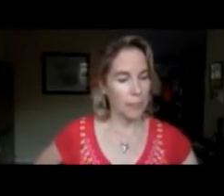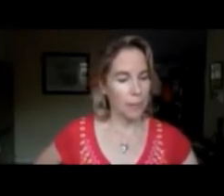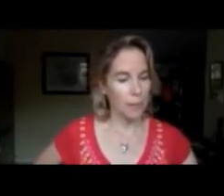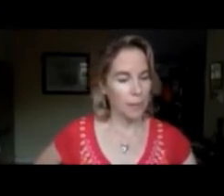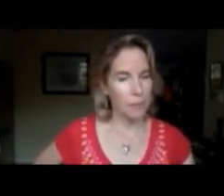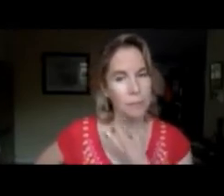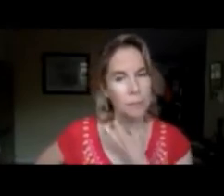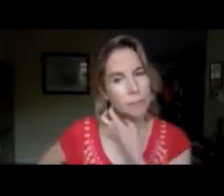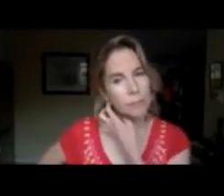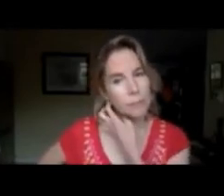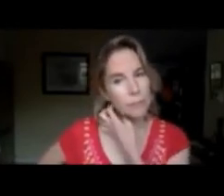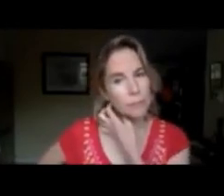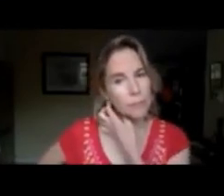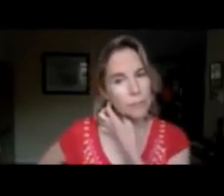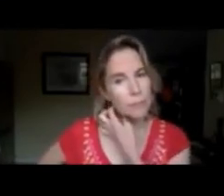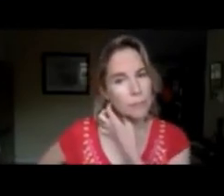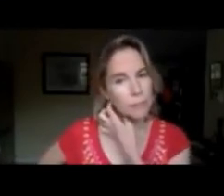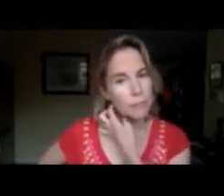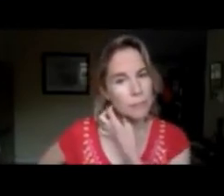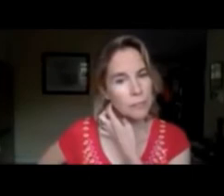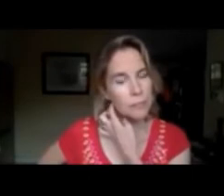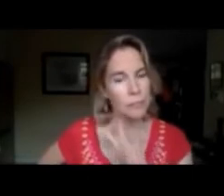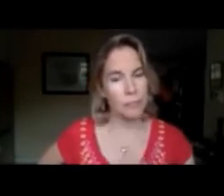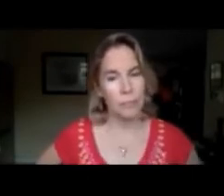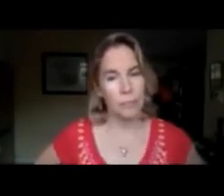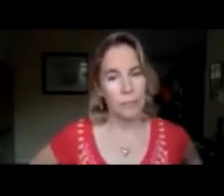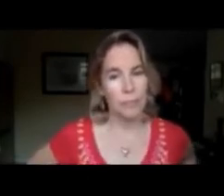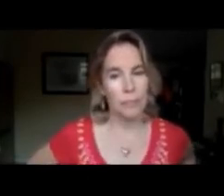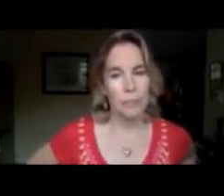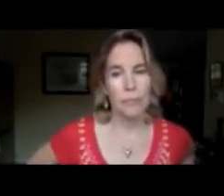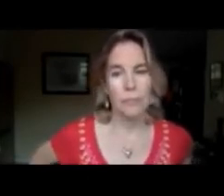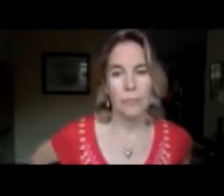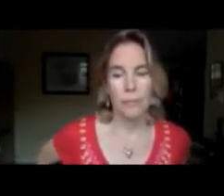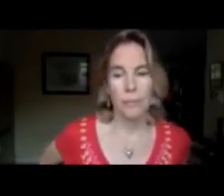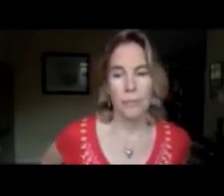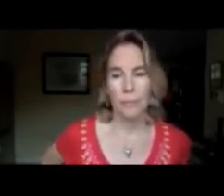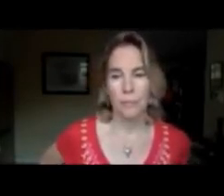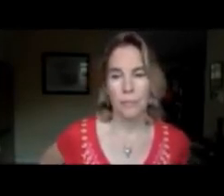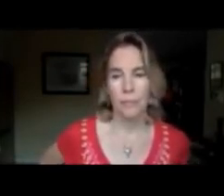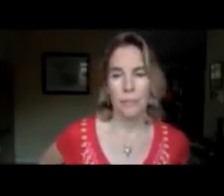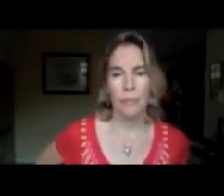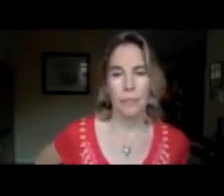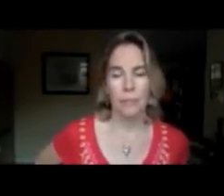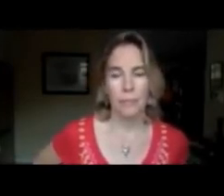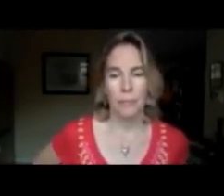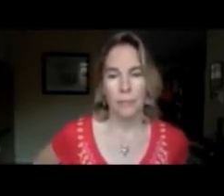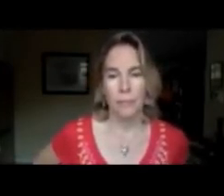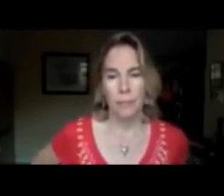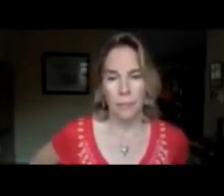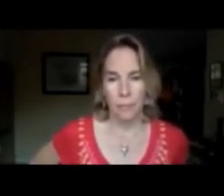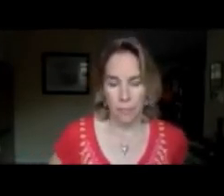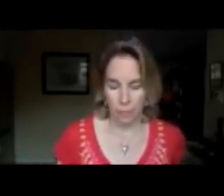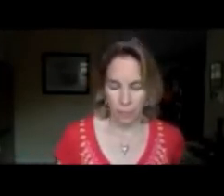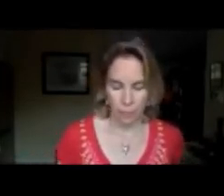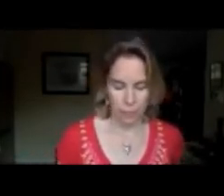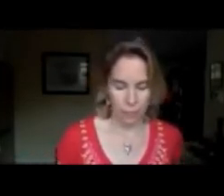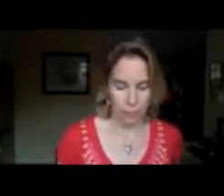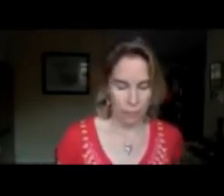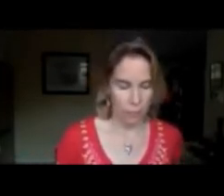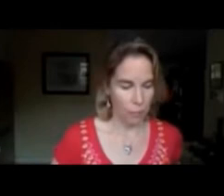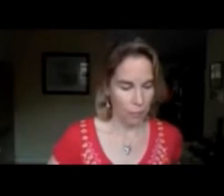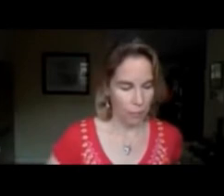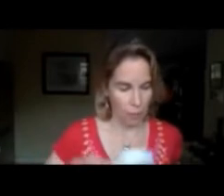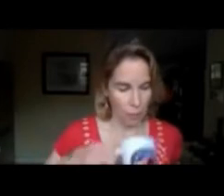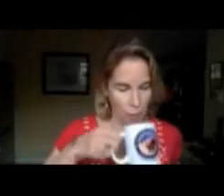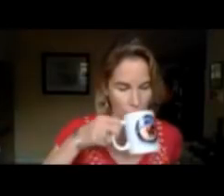we probably shouldn't be ranching. We have an idea of the integrity of nature. We ask people to be mindful of the